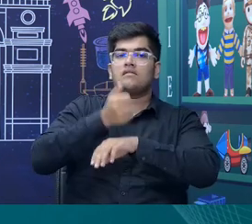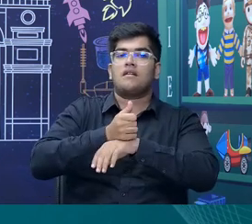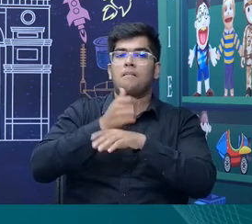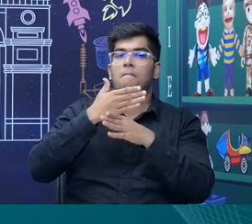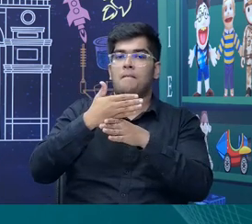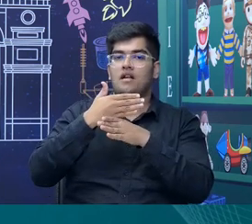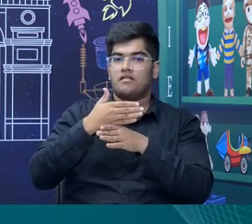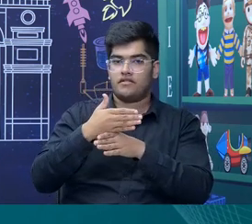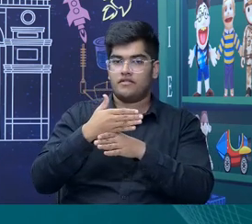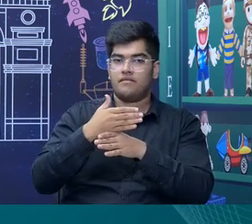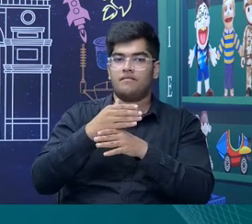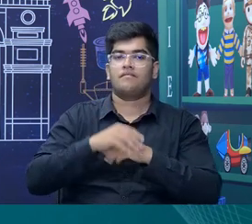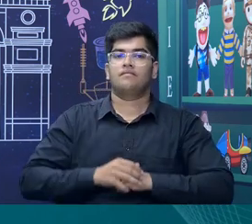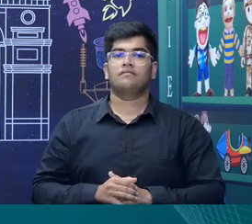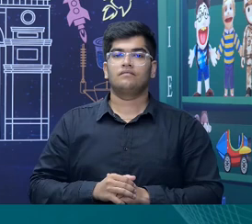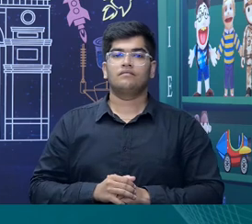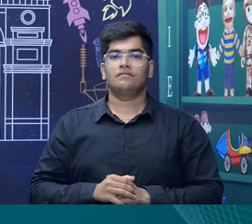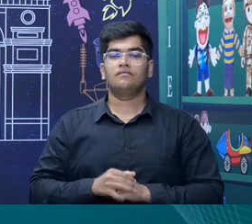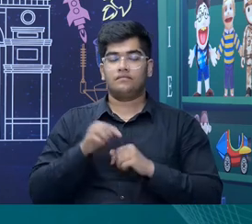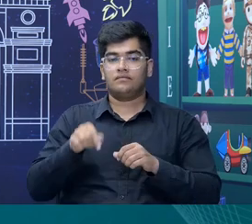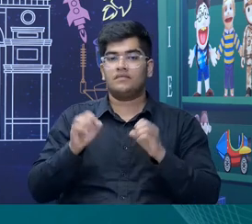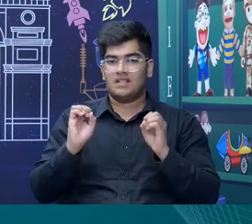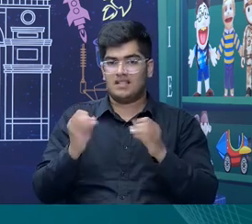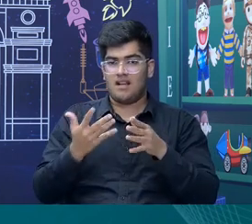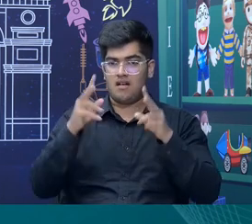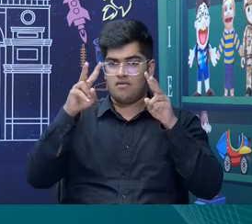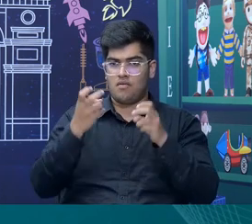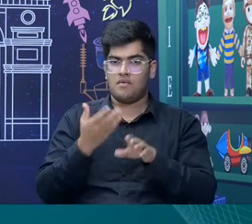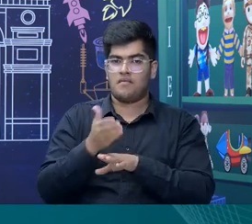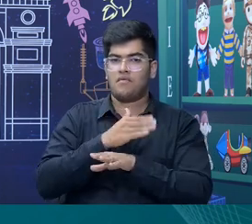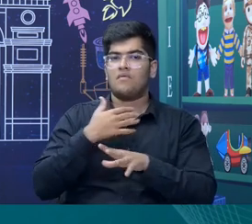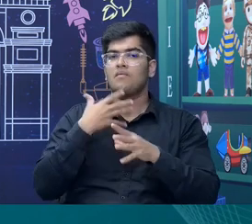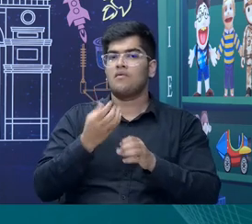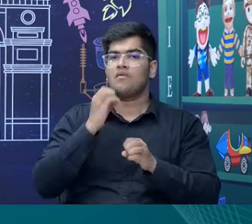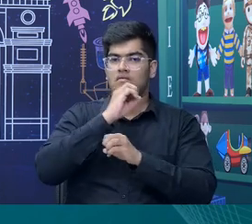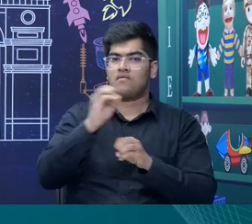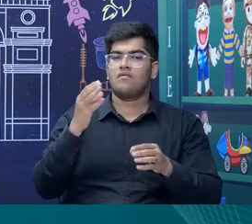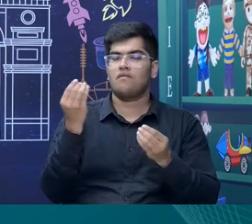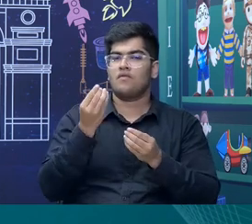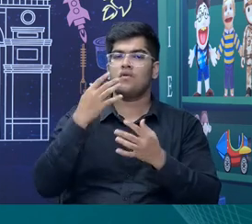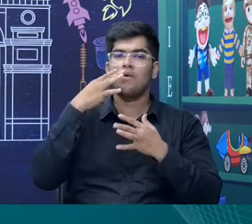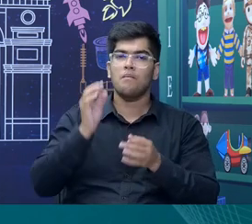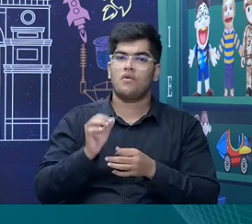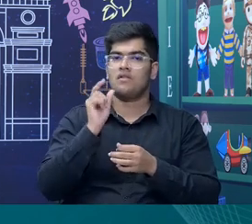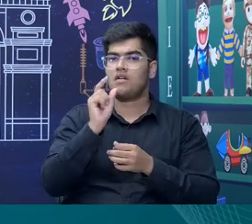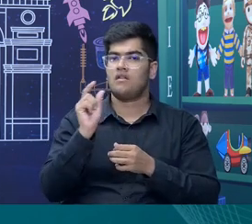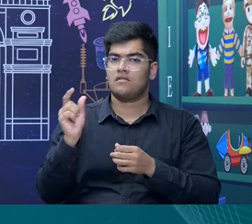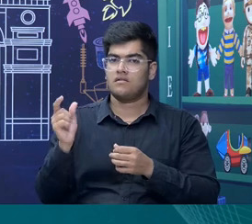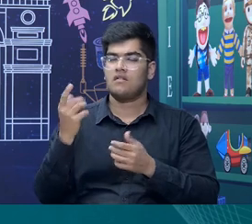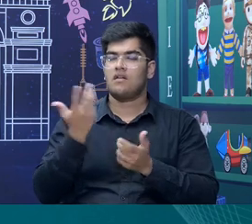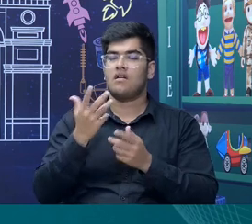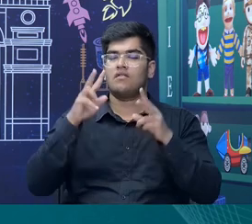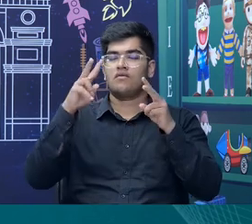partnership firm right I mean before we start this particular session let me share some certain information to all the viewers and